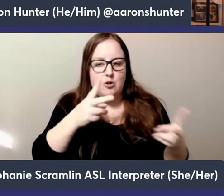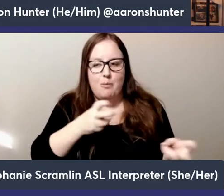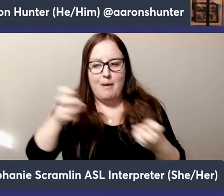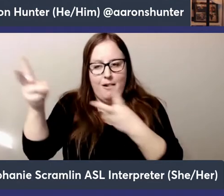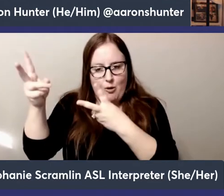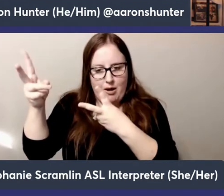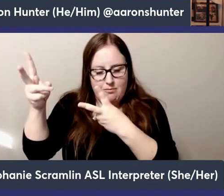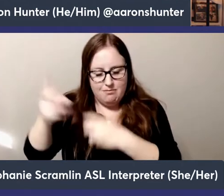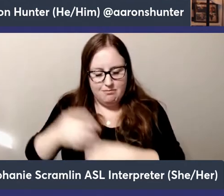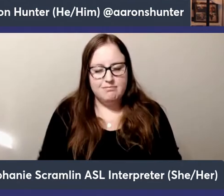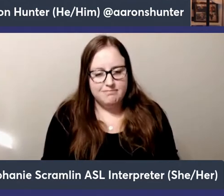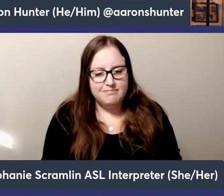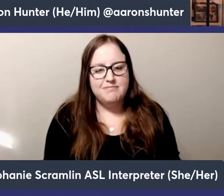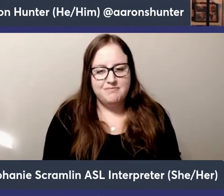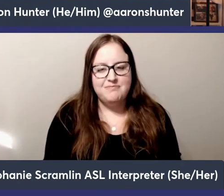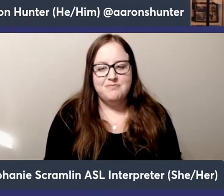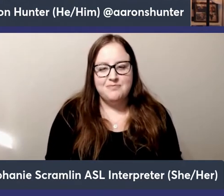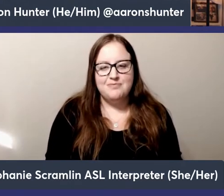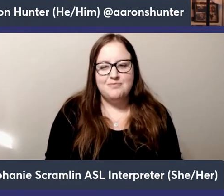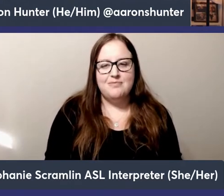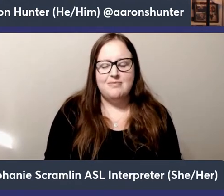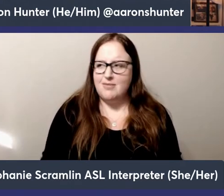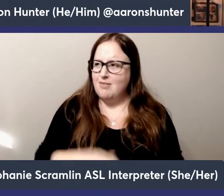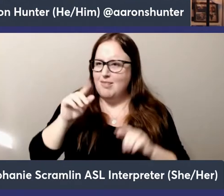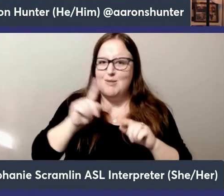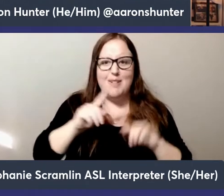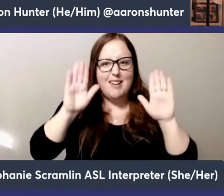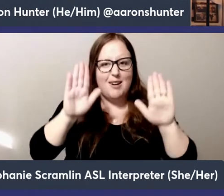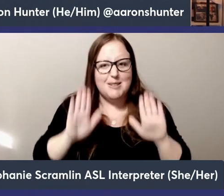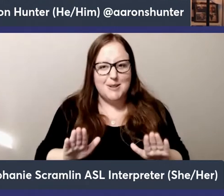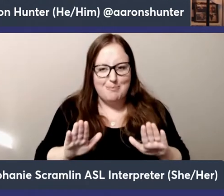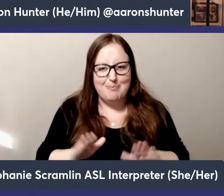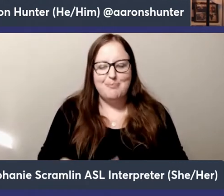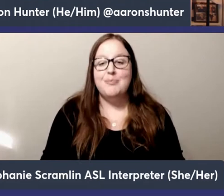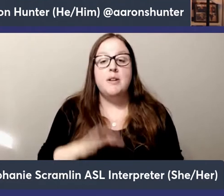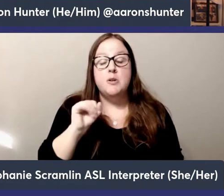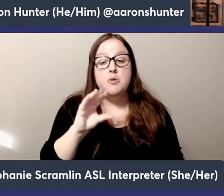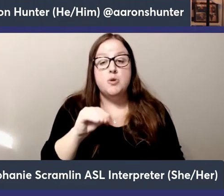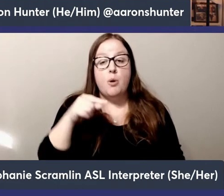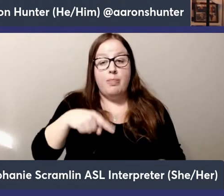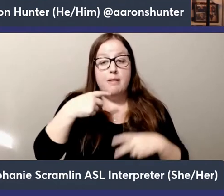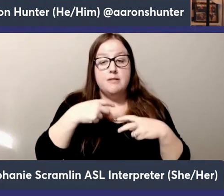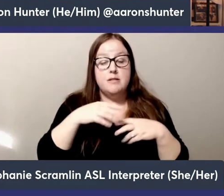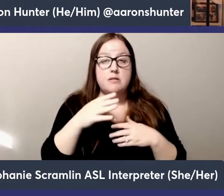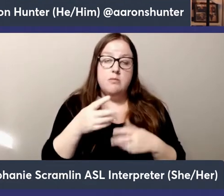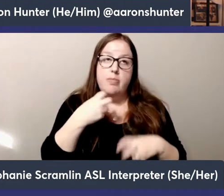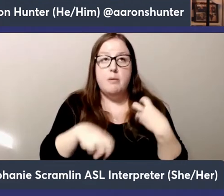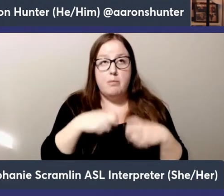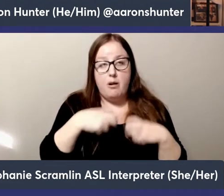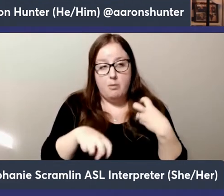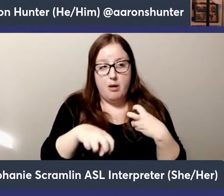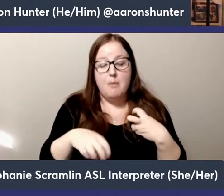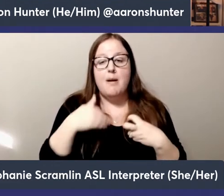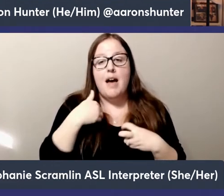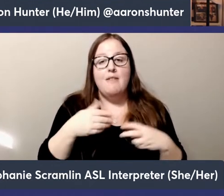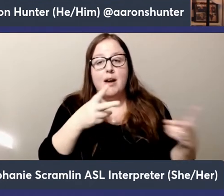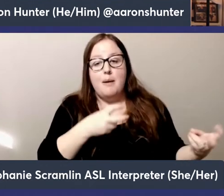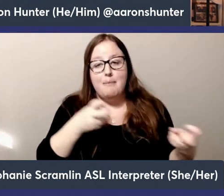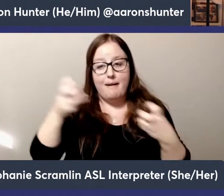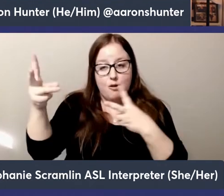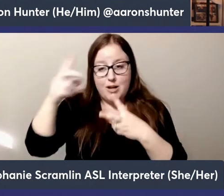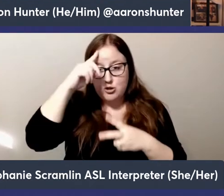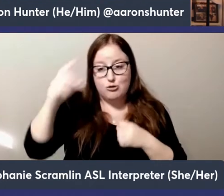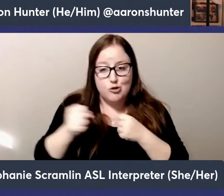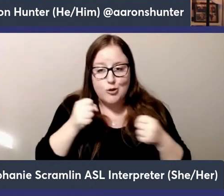cloud. That's really awesome. So this problem, or the problem of having some kind of a migration strategy